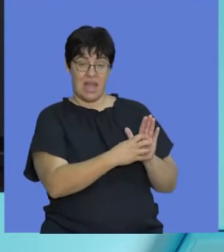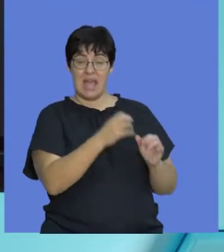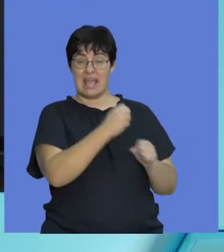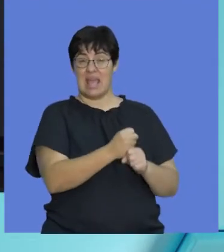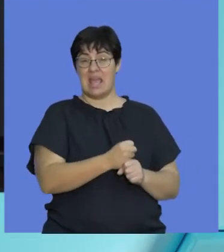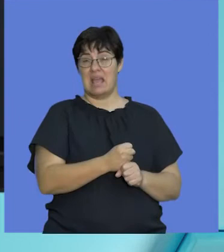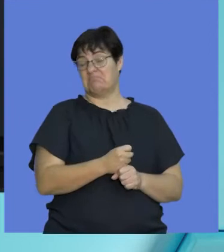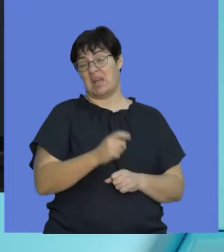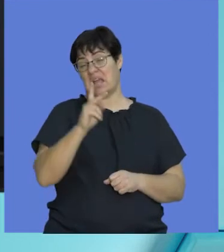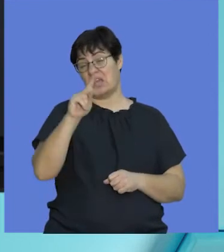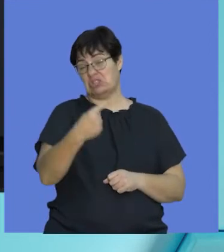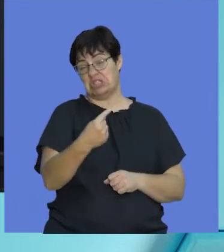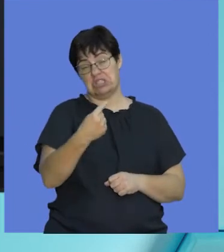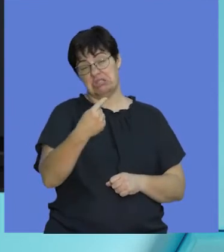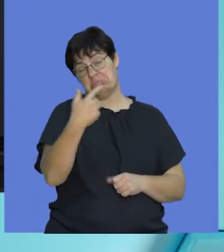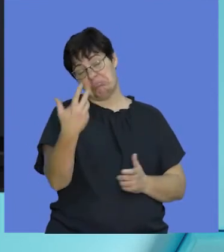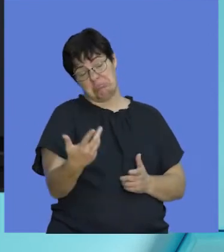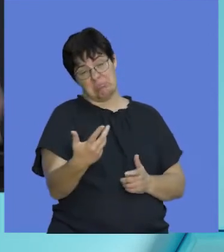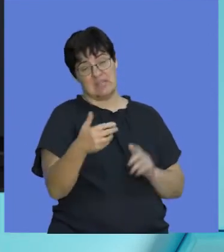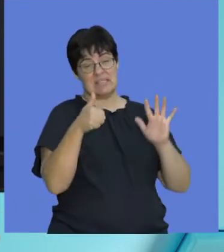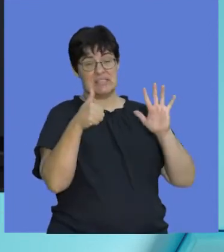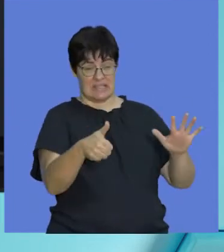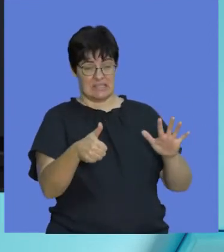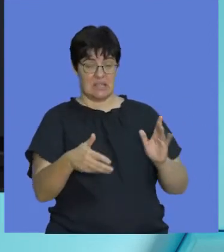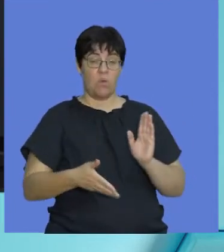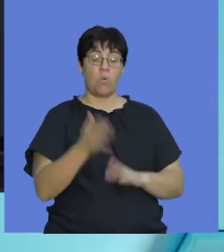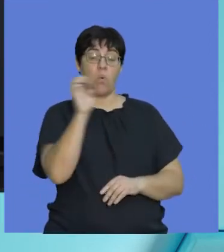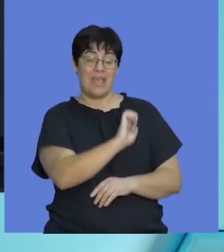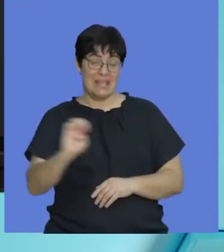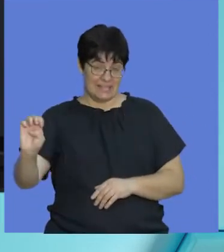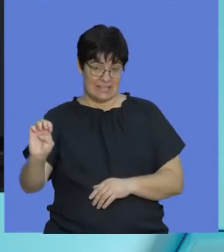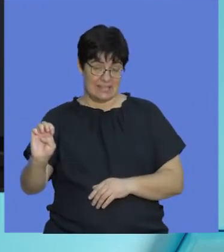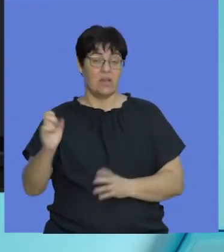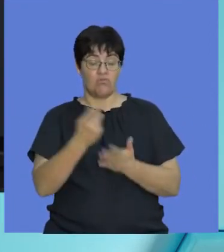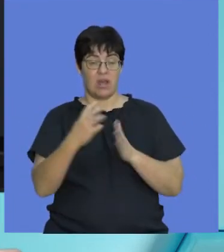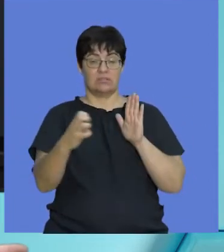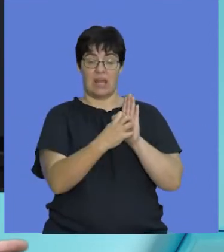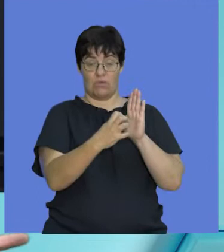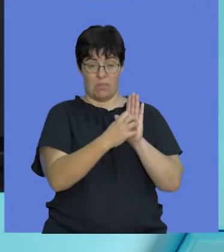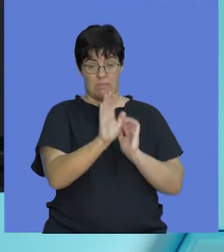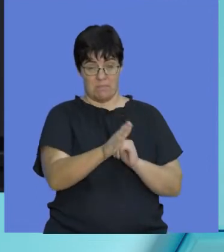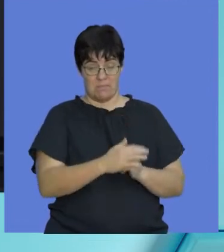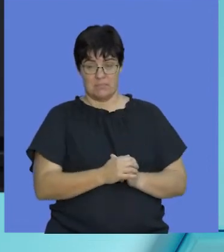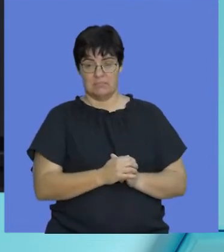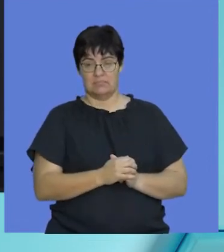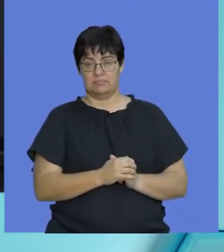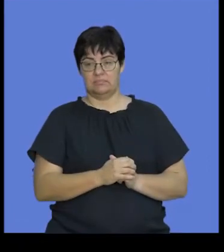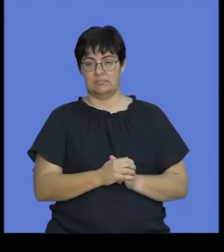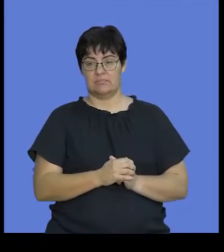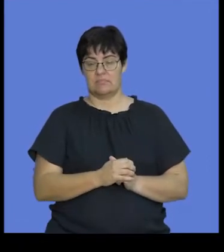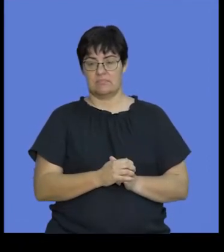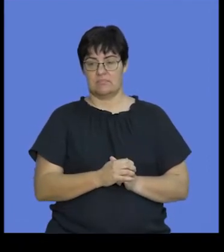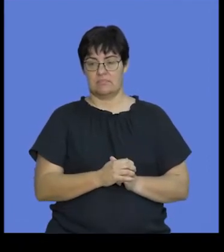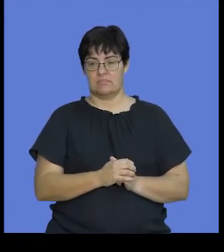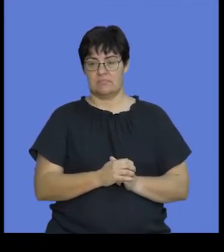6 meters per second going east, and I wanted you to draw it as a diagram for me, what you